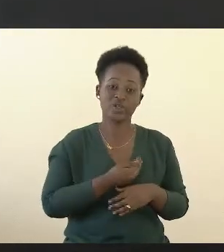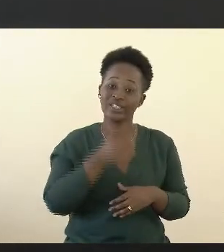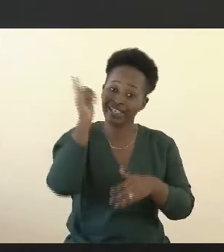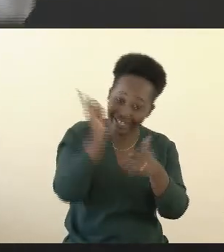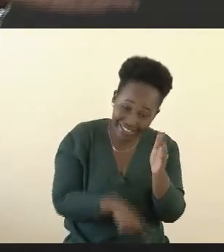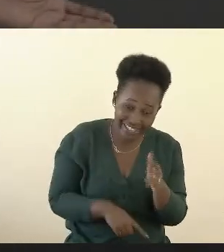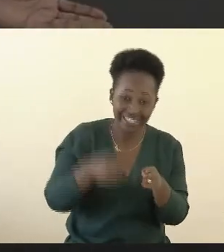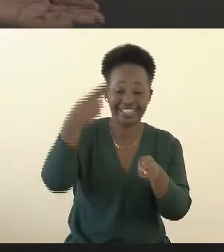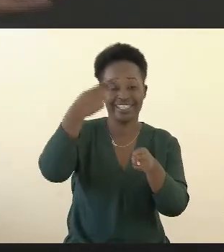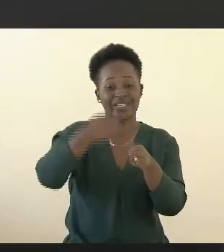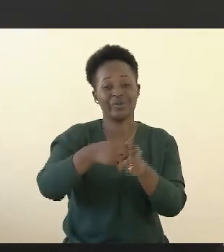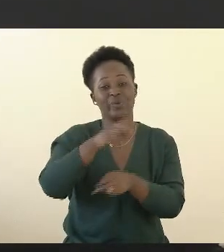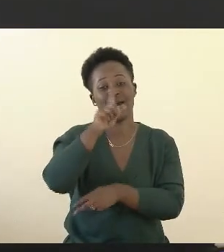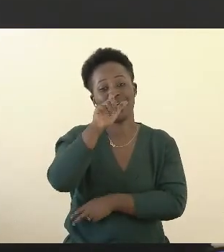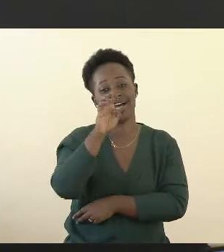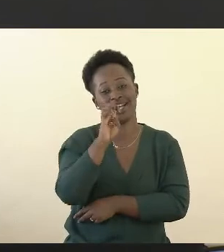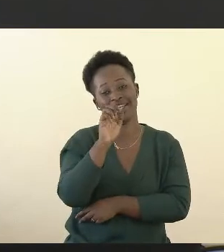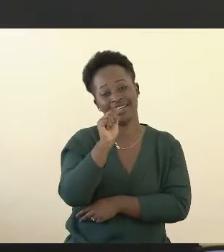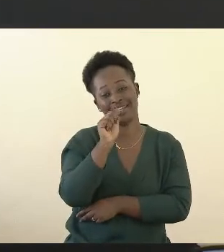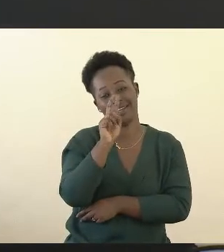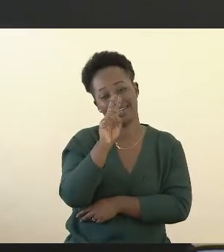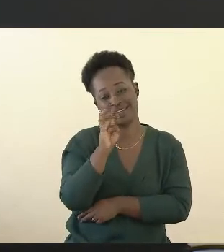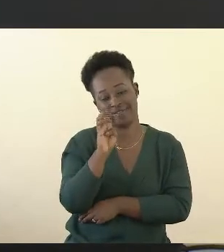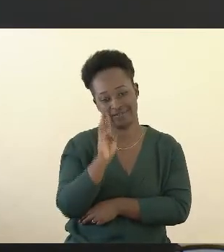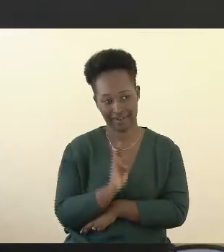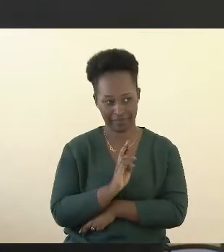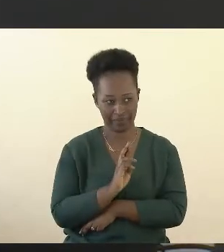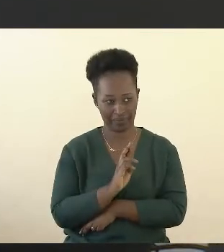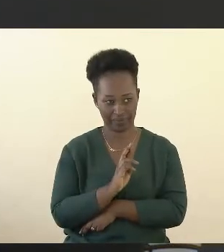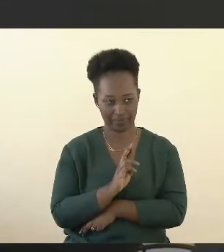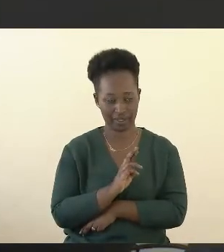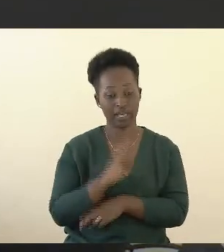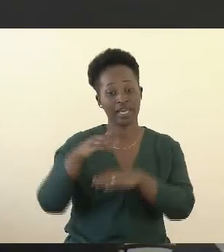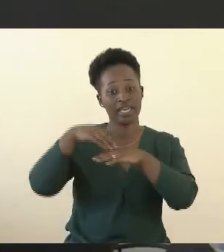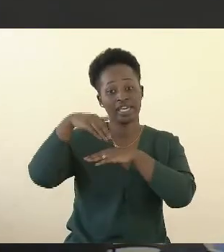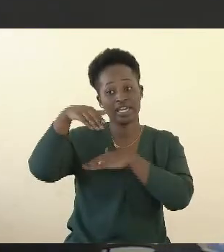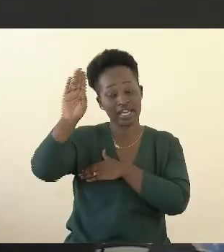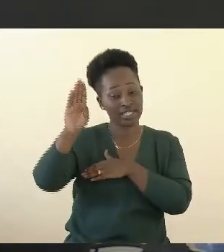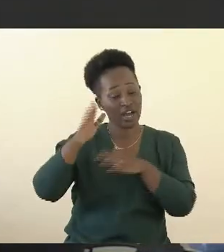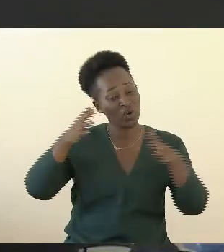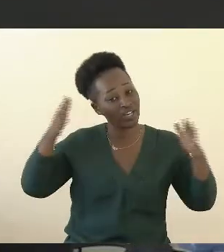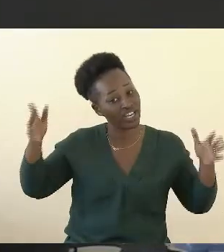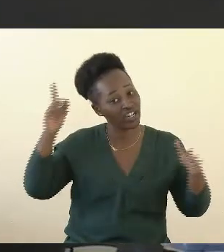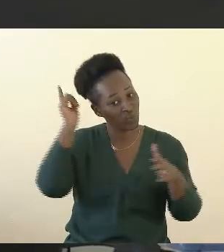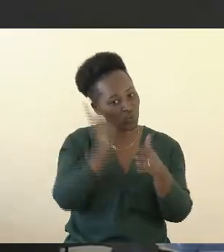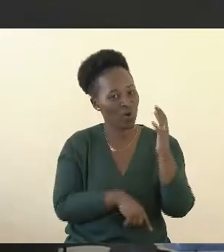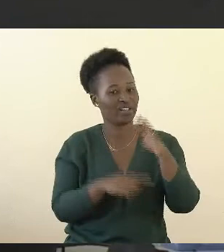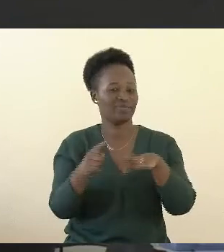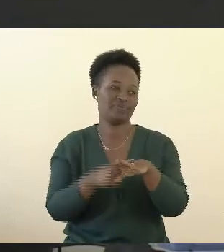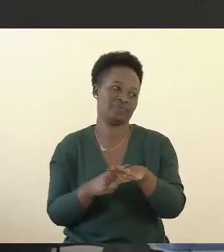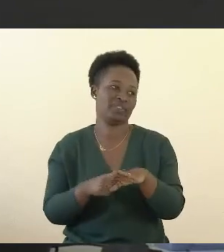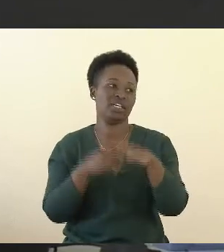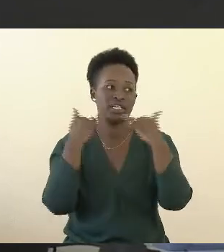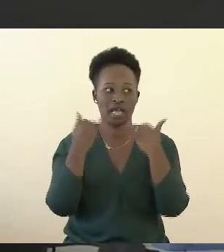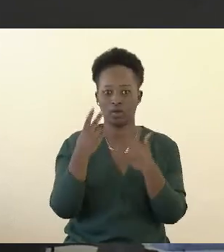The external is the skin, and now we're going to go through the functions of the skin. Here are the